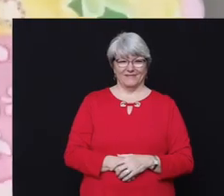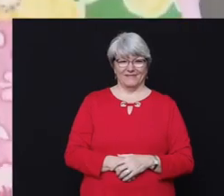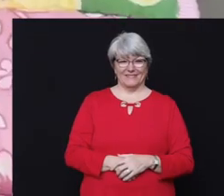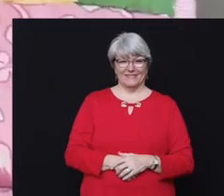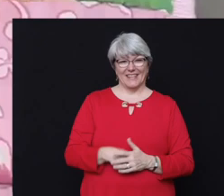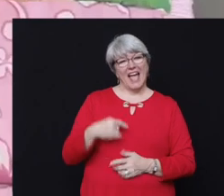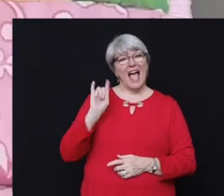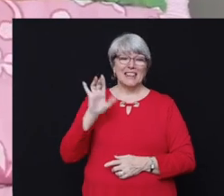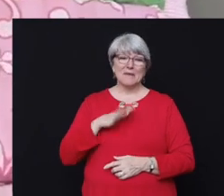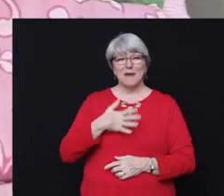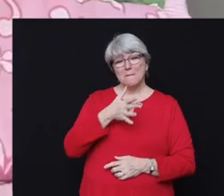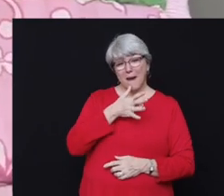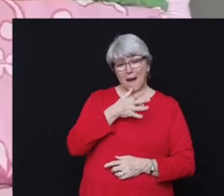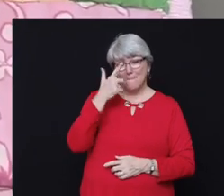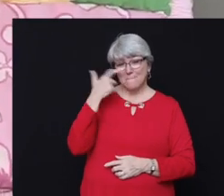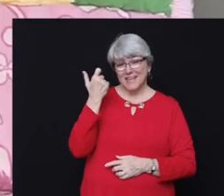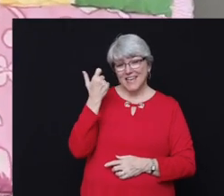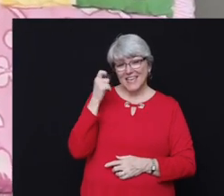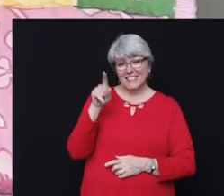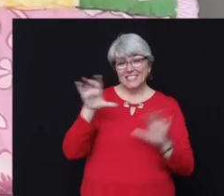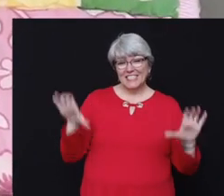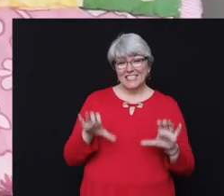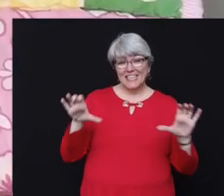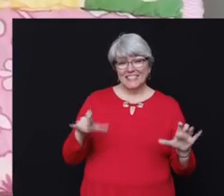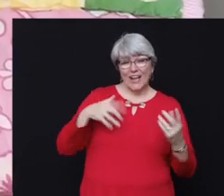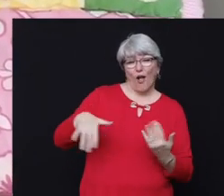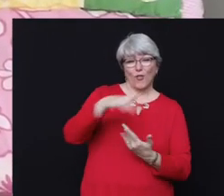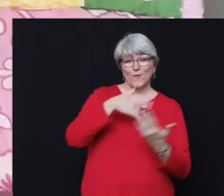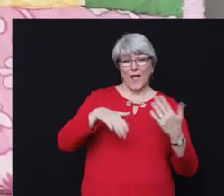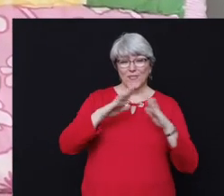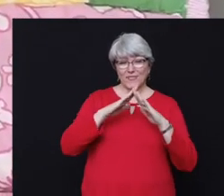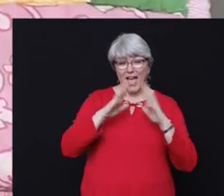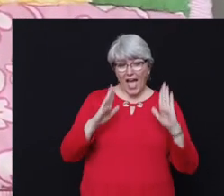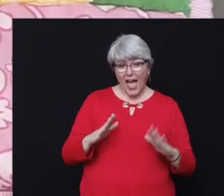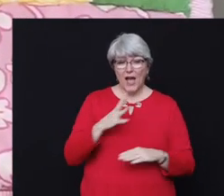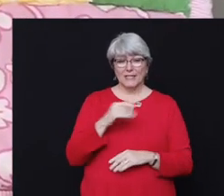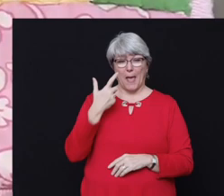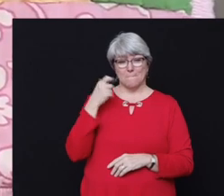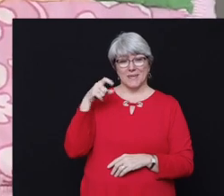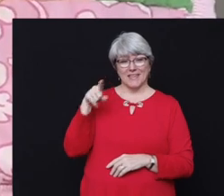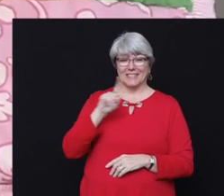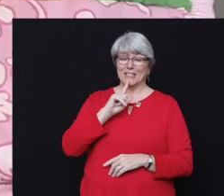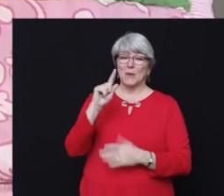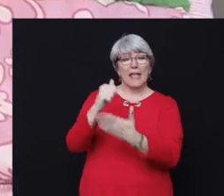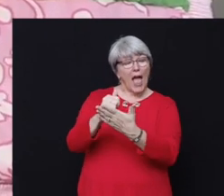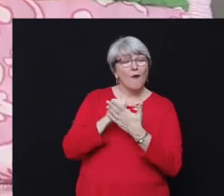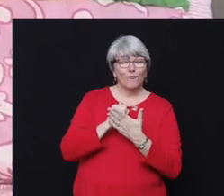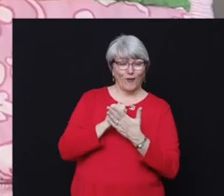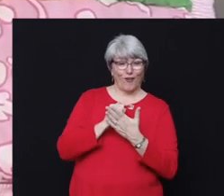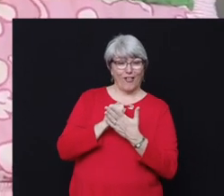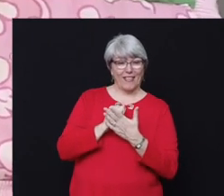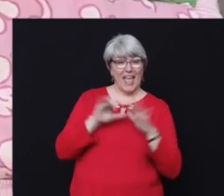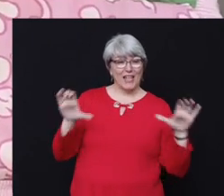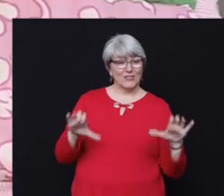Yeah. I love my mom because she does things around the house and because she's just really helpful and we